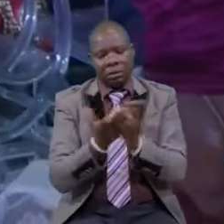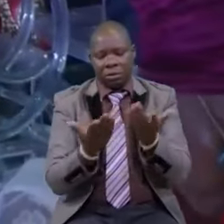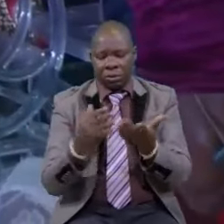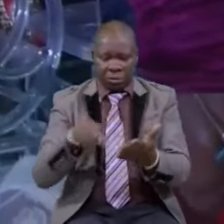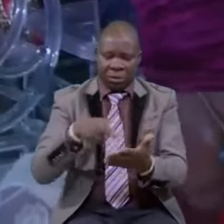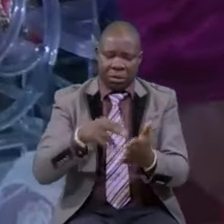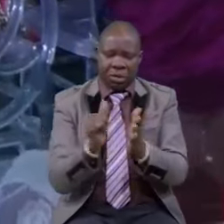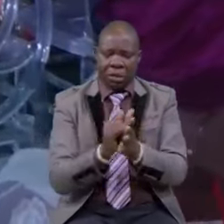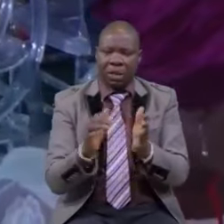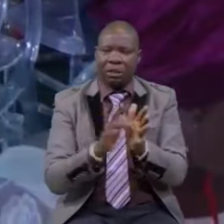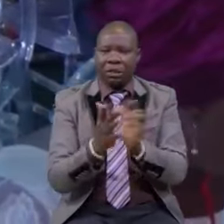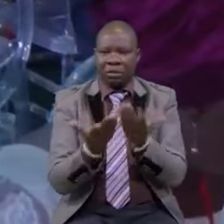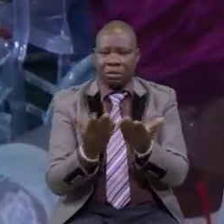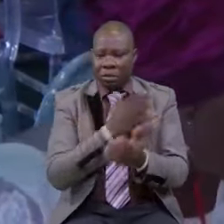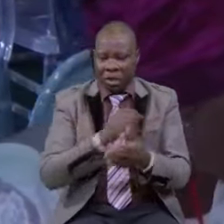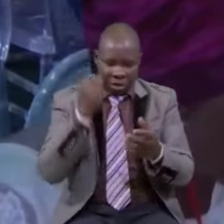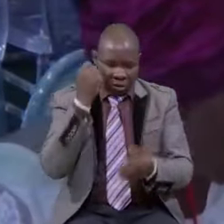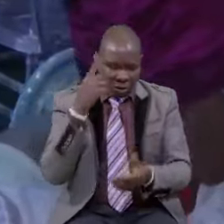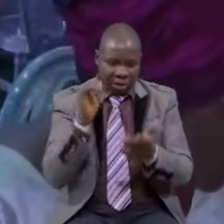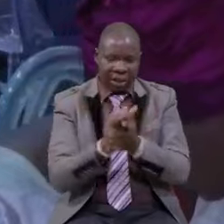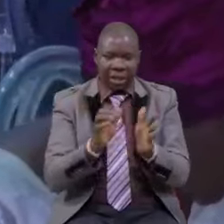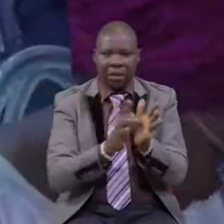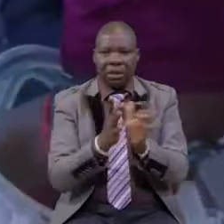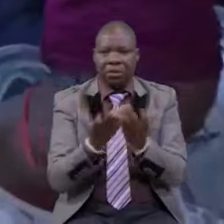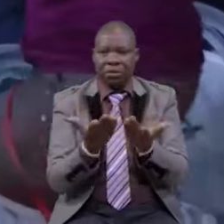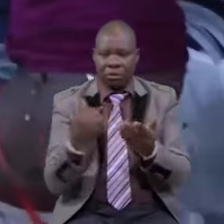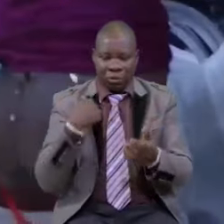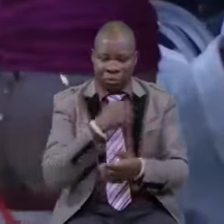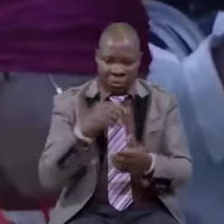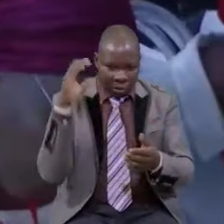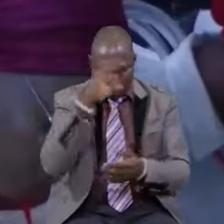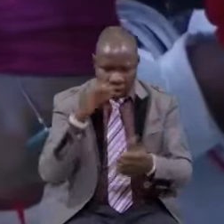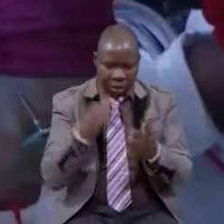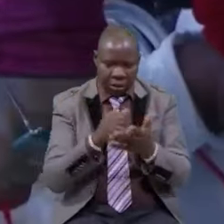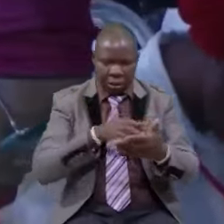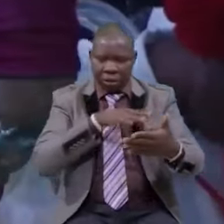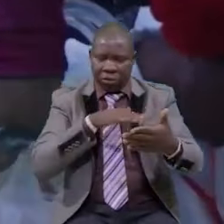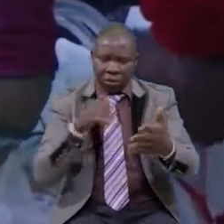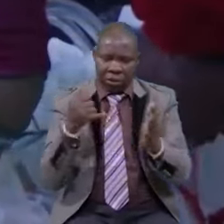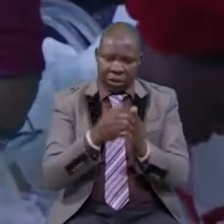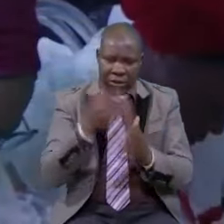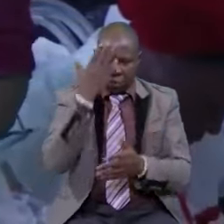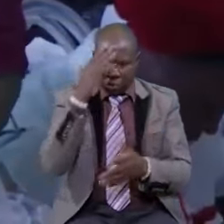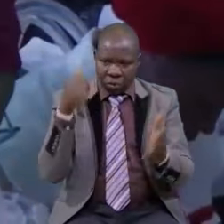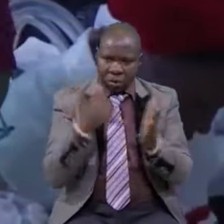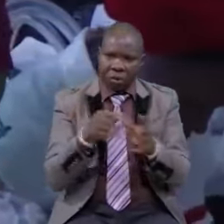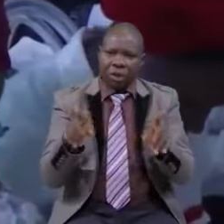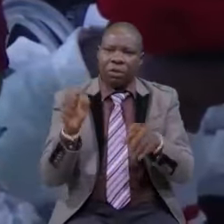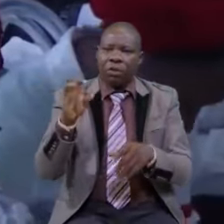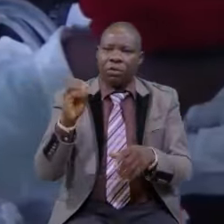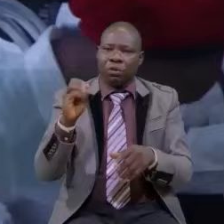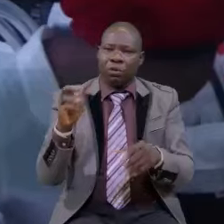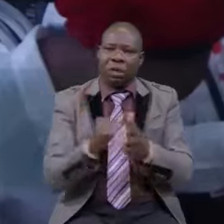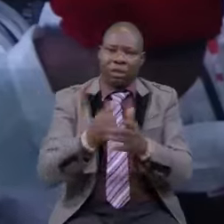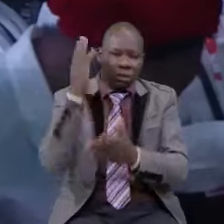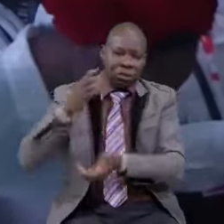scripture, and we understand that scripture. We search it, we study it, we know it, so that it will bring